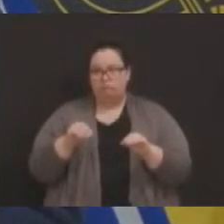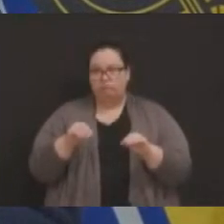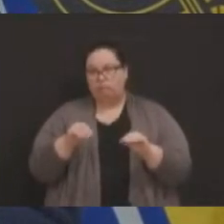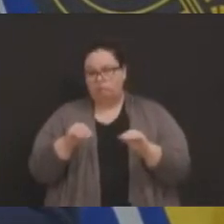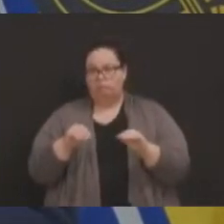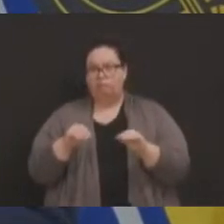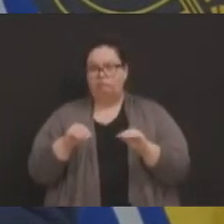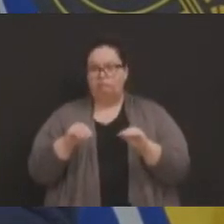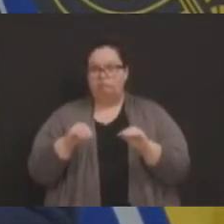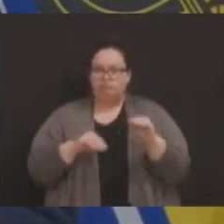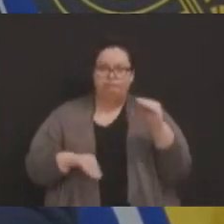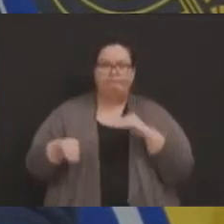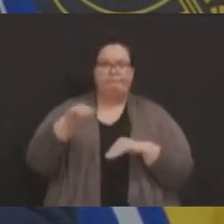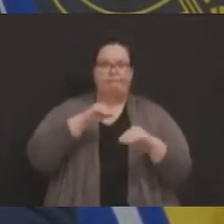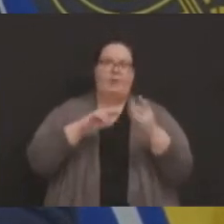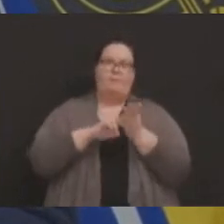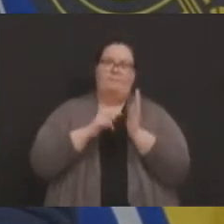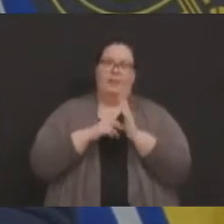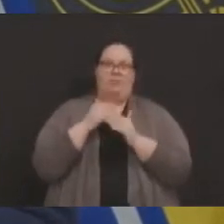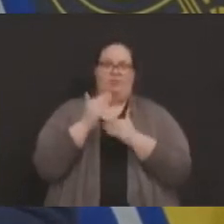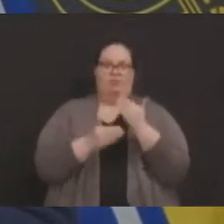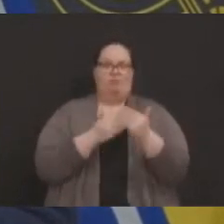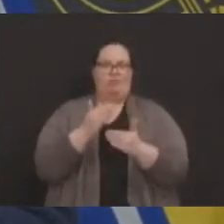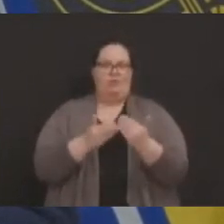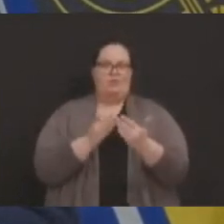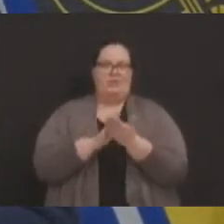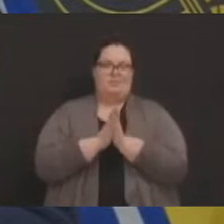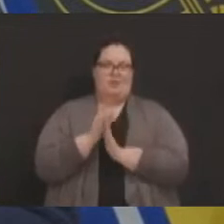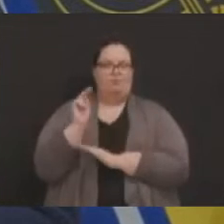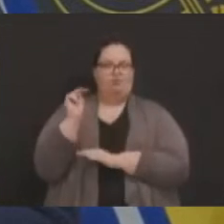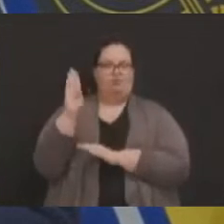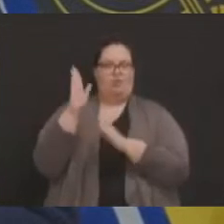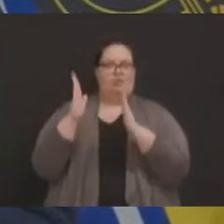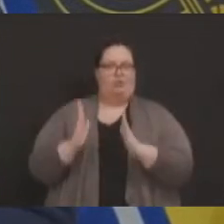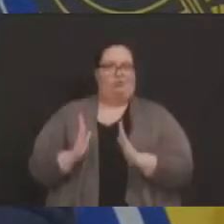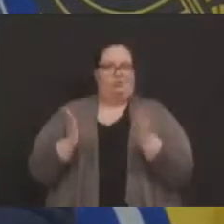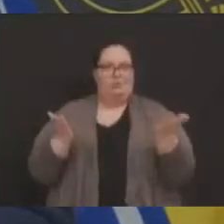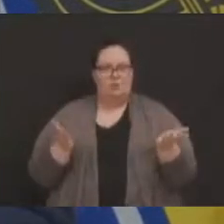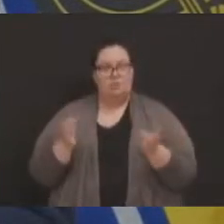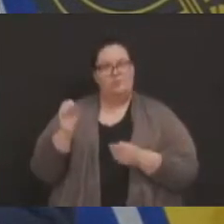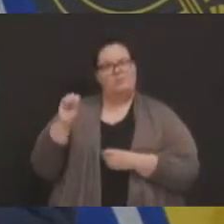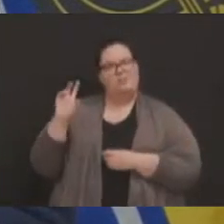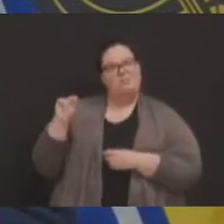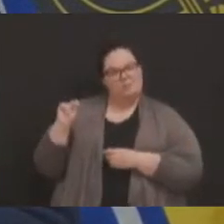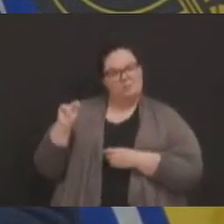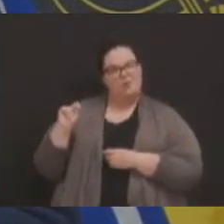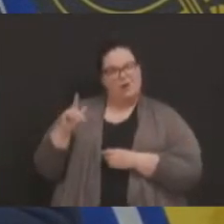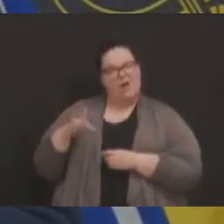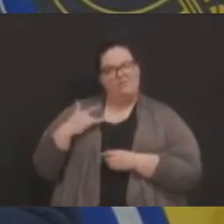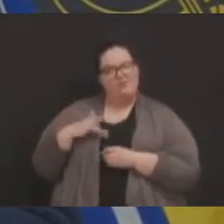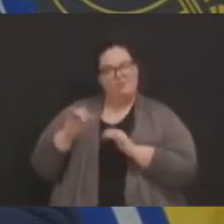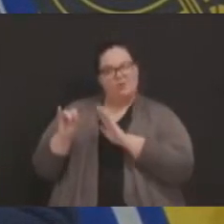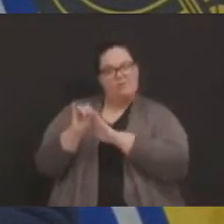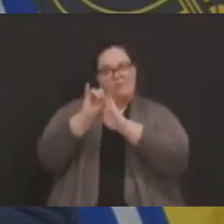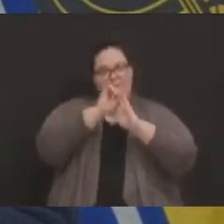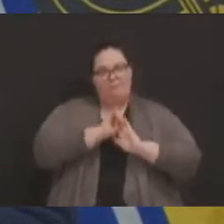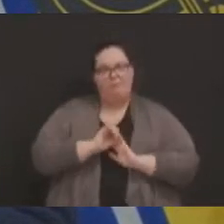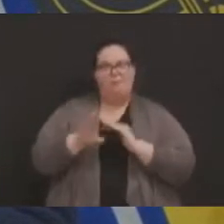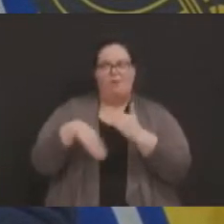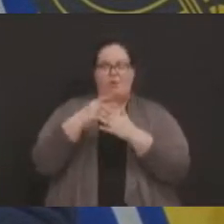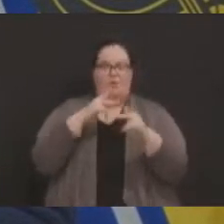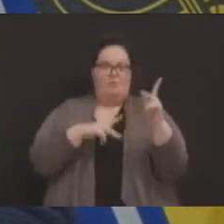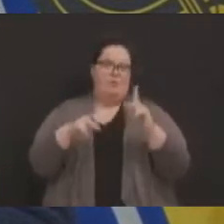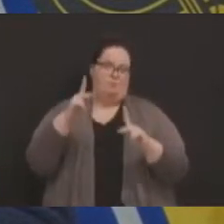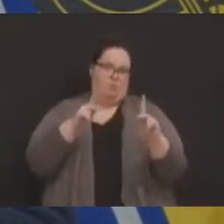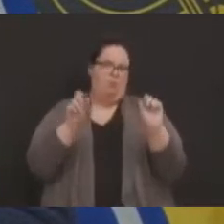all those who have not received their vaccinations yet, and anyone can certainly contact the